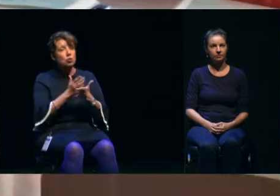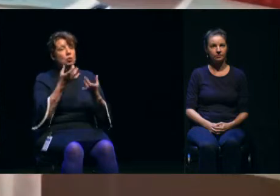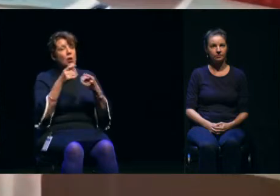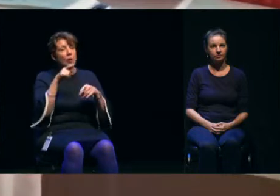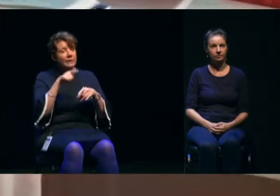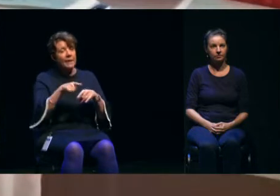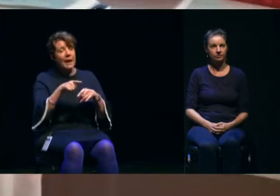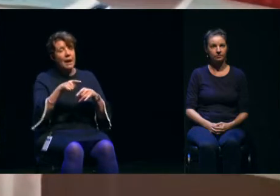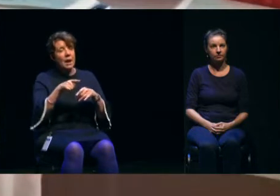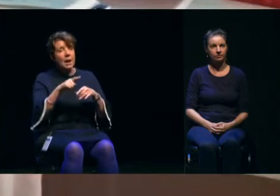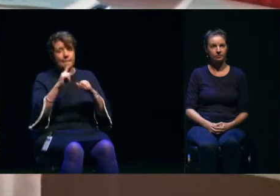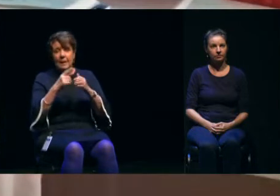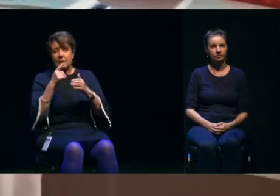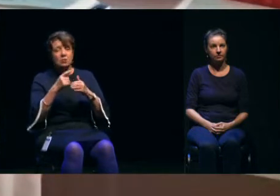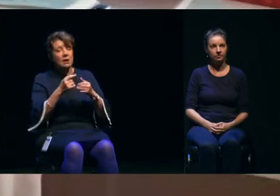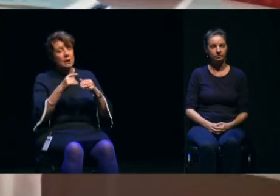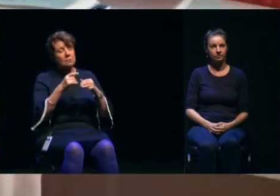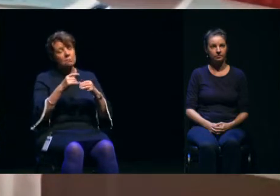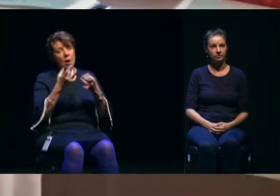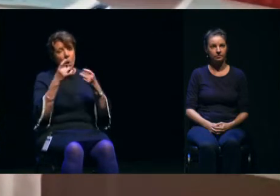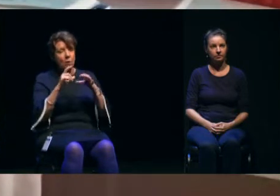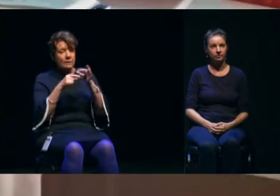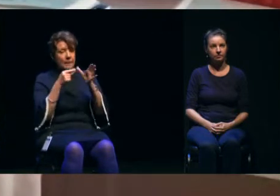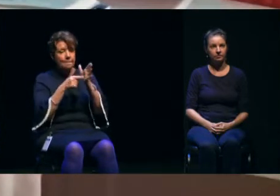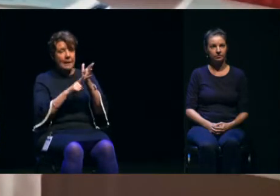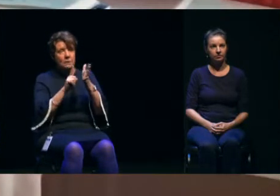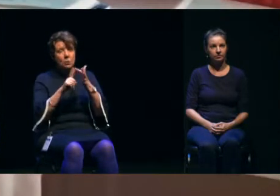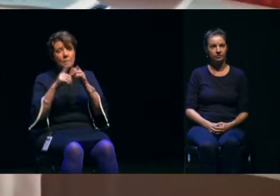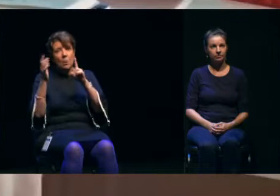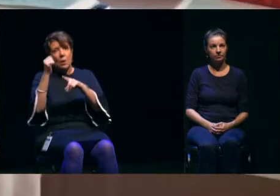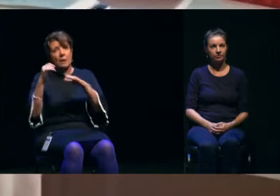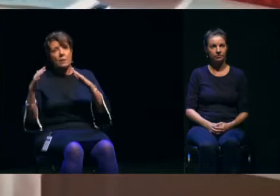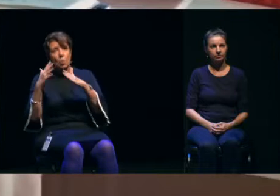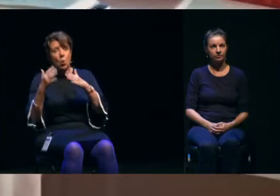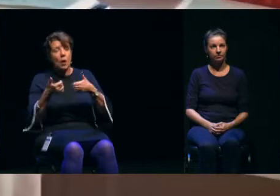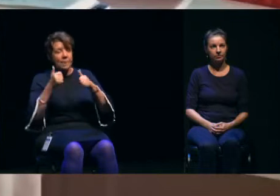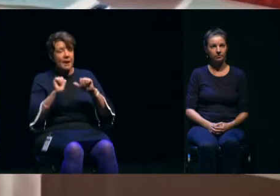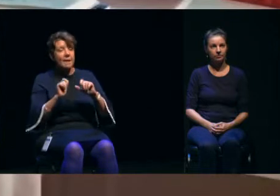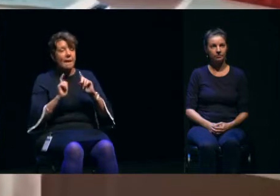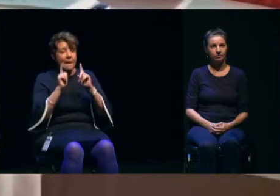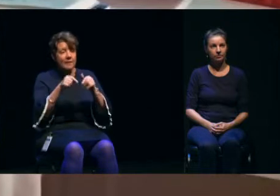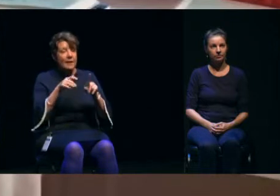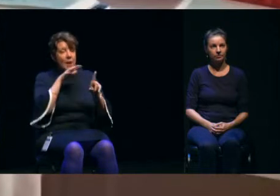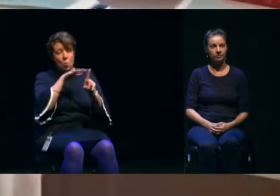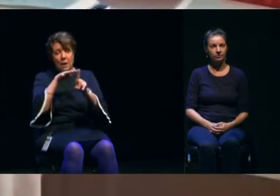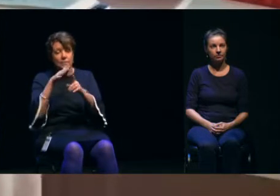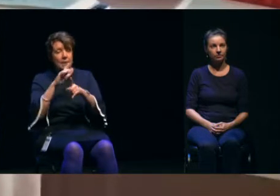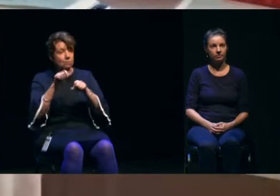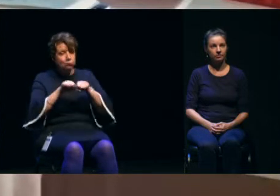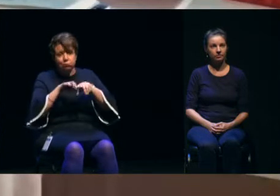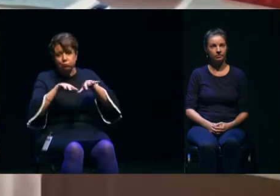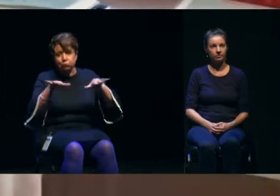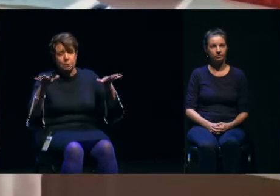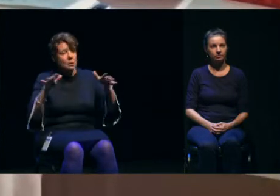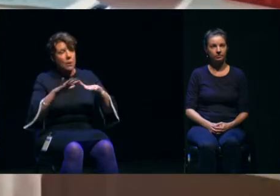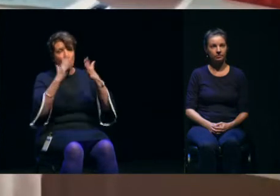the battle, but won the war. And after her, harassment became an issue all over the world. There are laws about